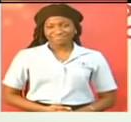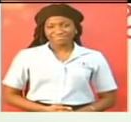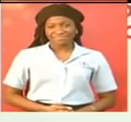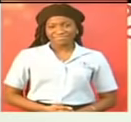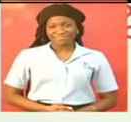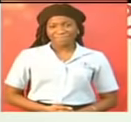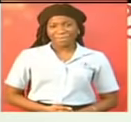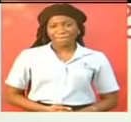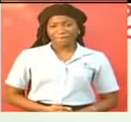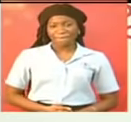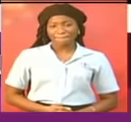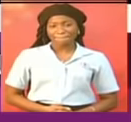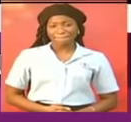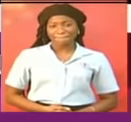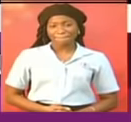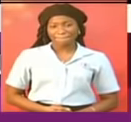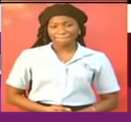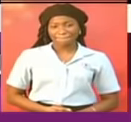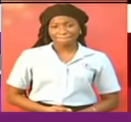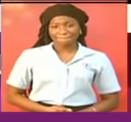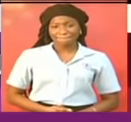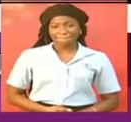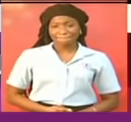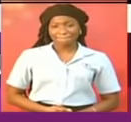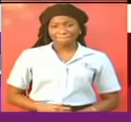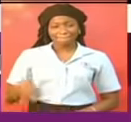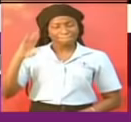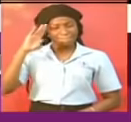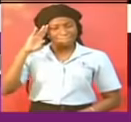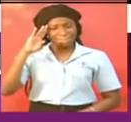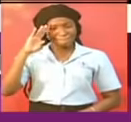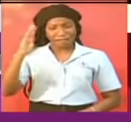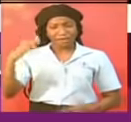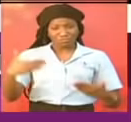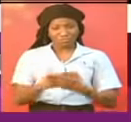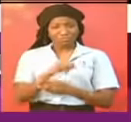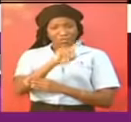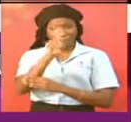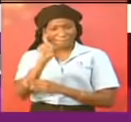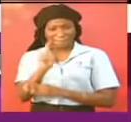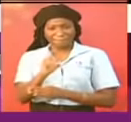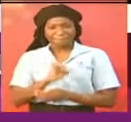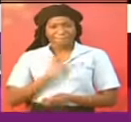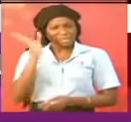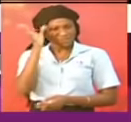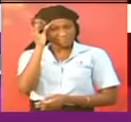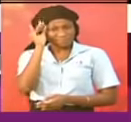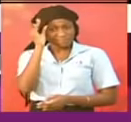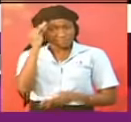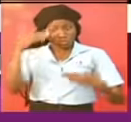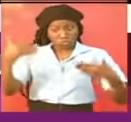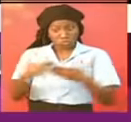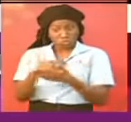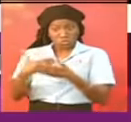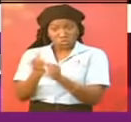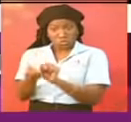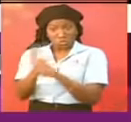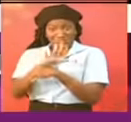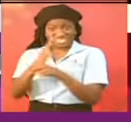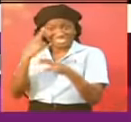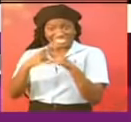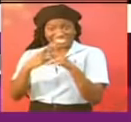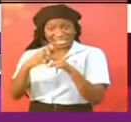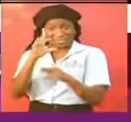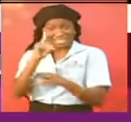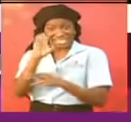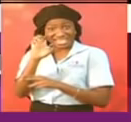morning, Natalie Singh, Caribbean Lifestyle Communications. I was just wondering, is the Delta variant present in Trinidad, and how